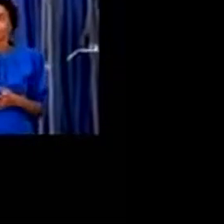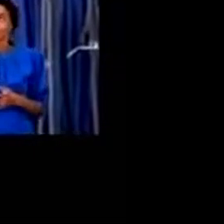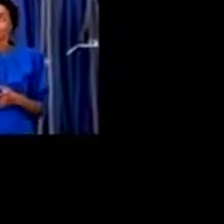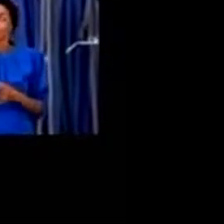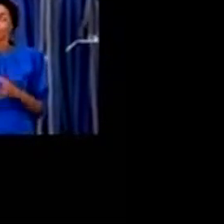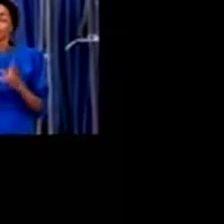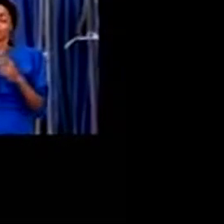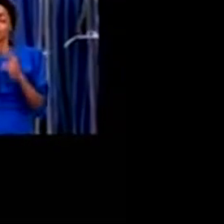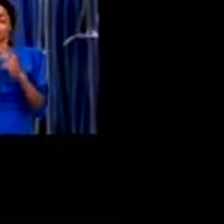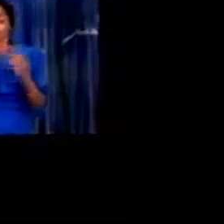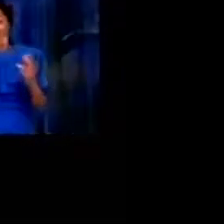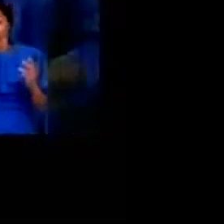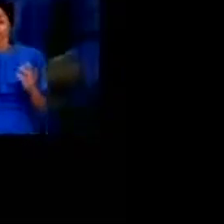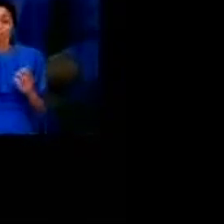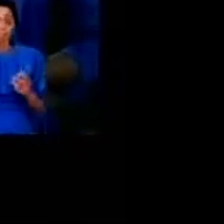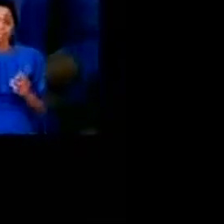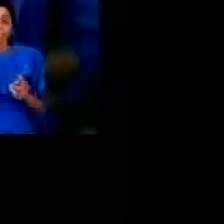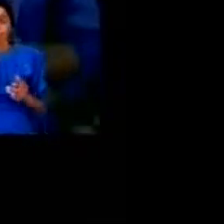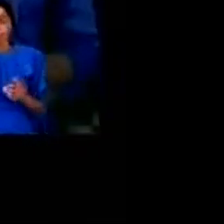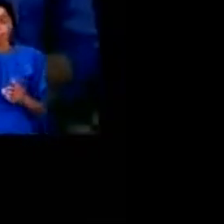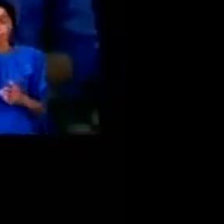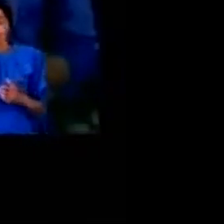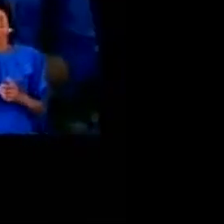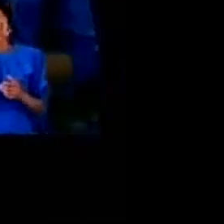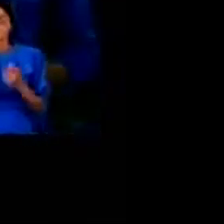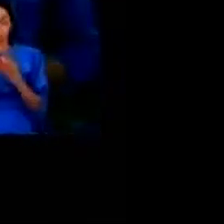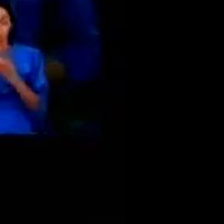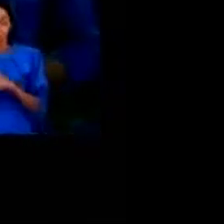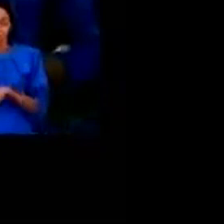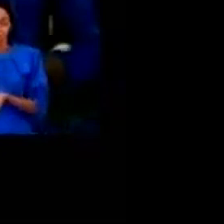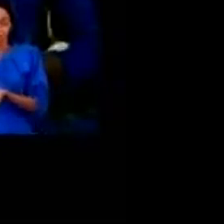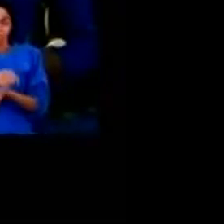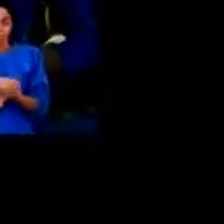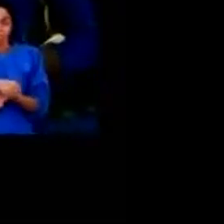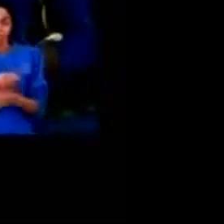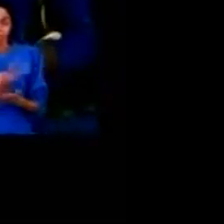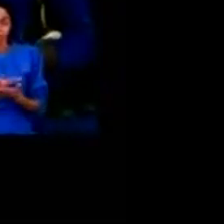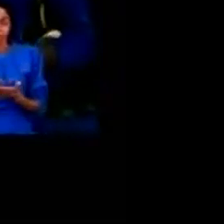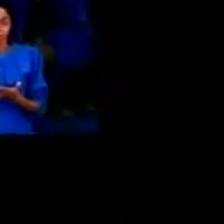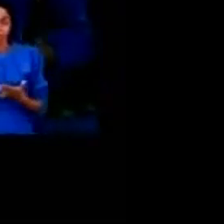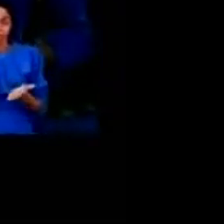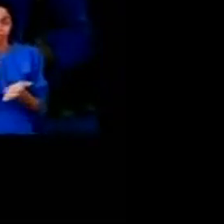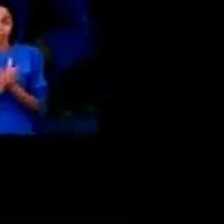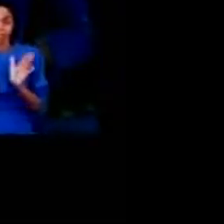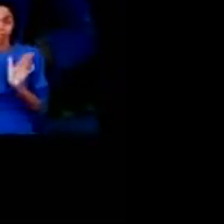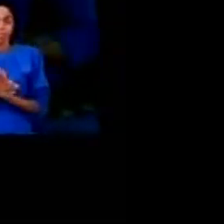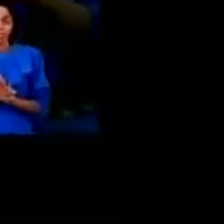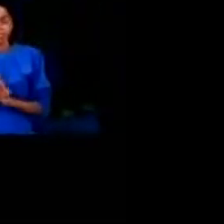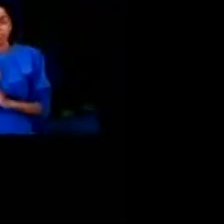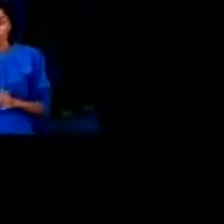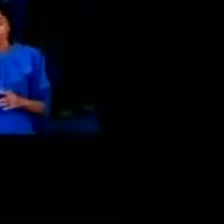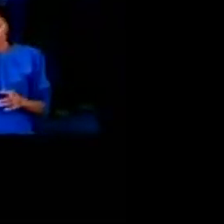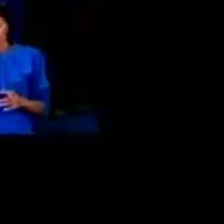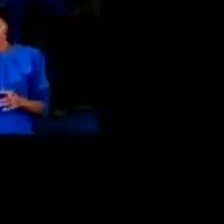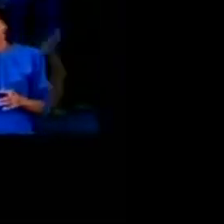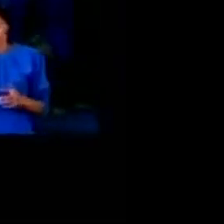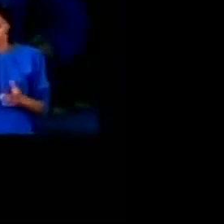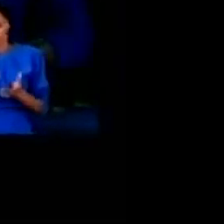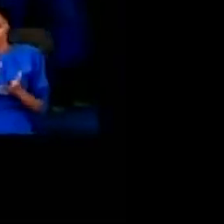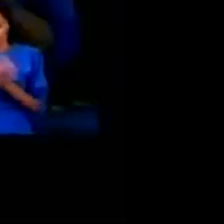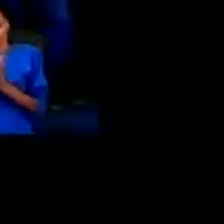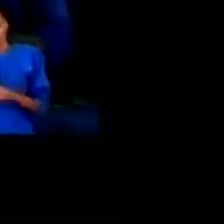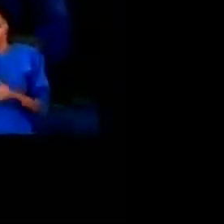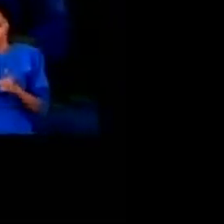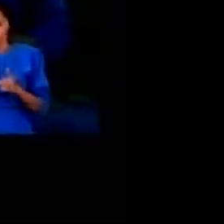because I trust his word. Sorrow, sin, and shame are forever. Praise the